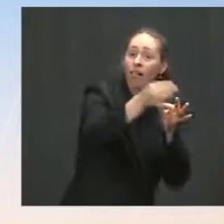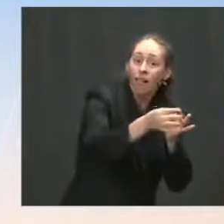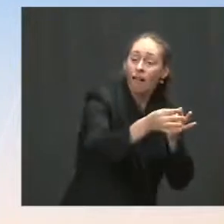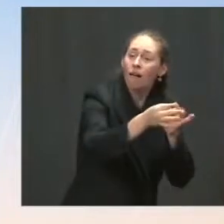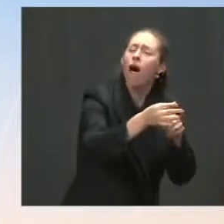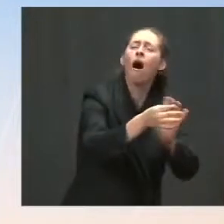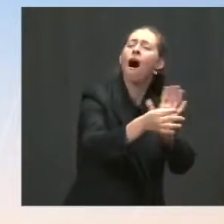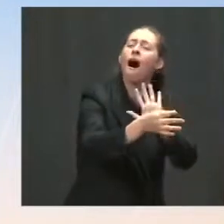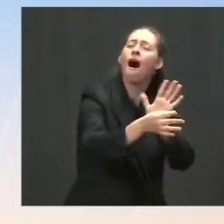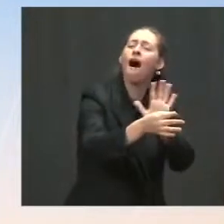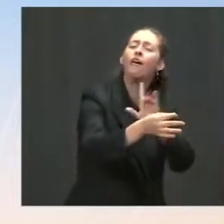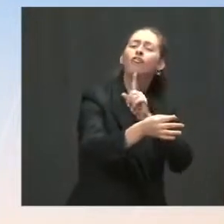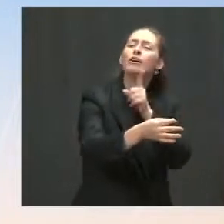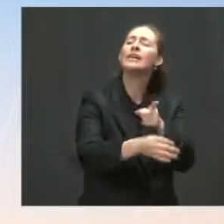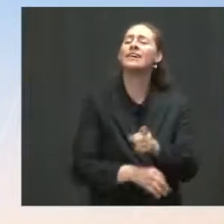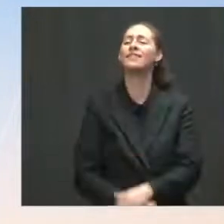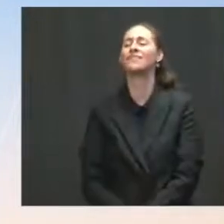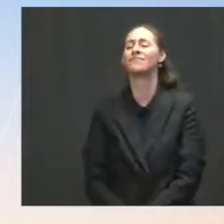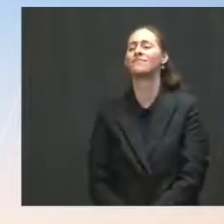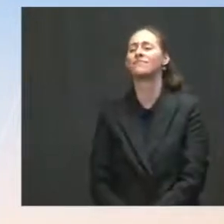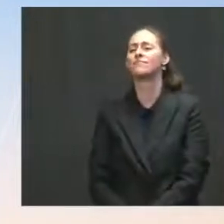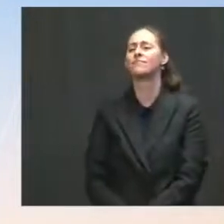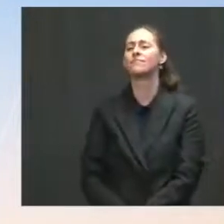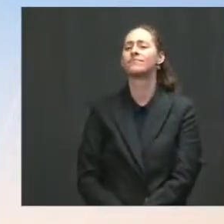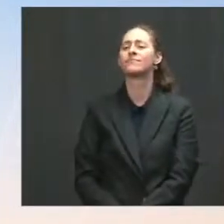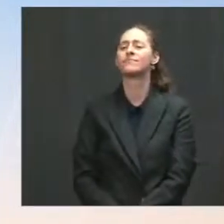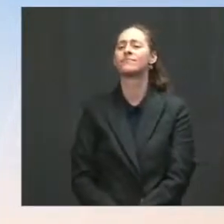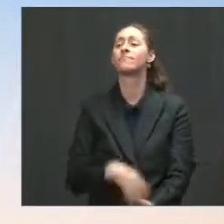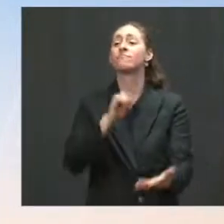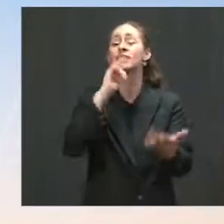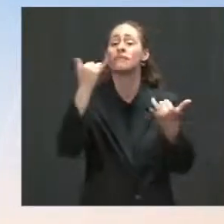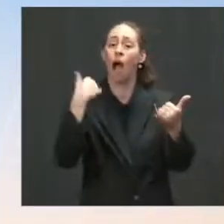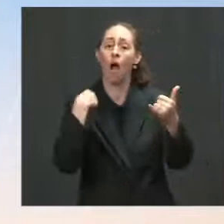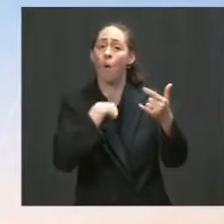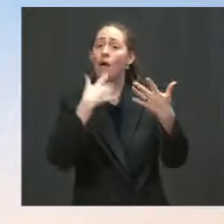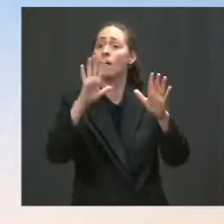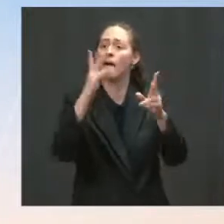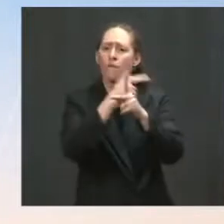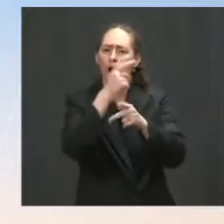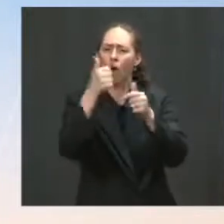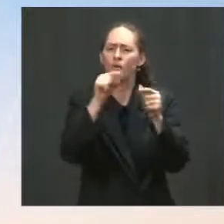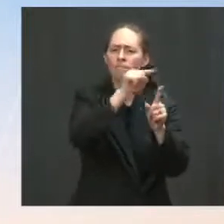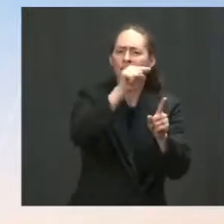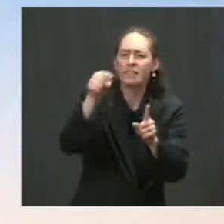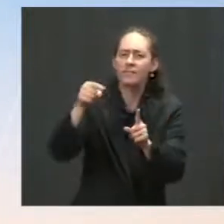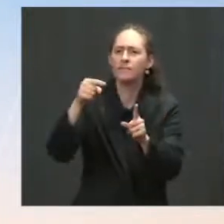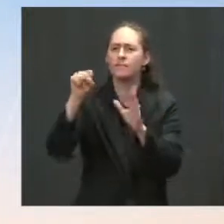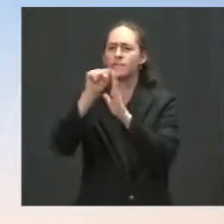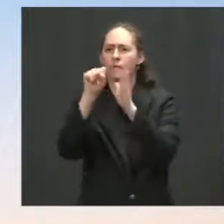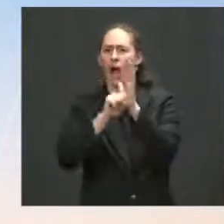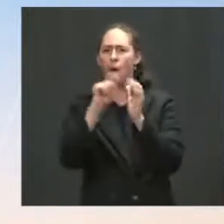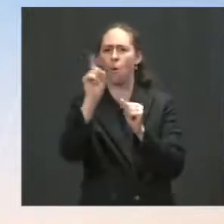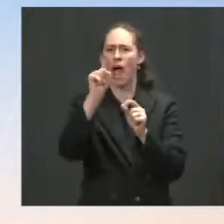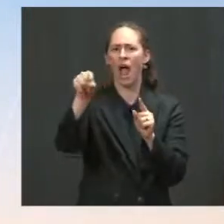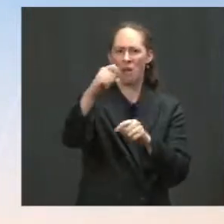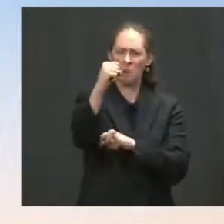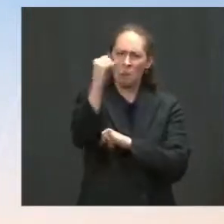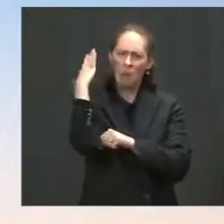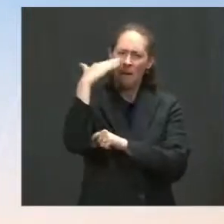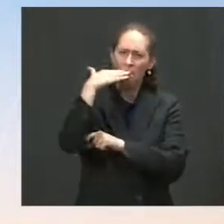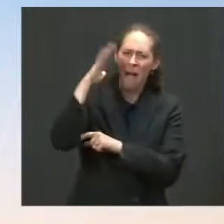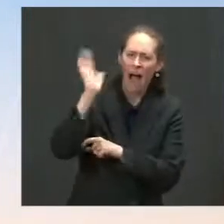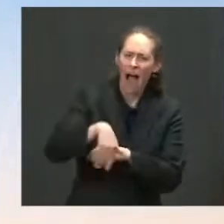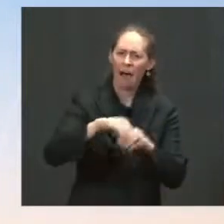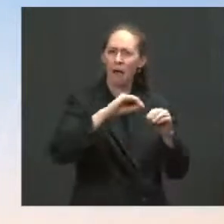moratorium that was going to be impacting and helping areas that were hardest hit by COVID. So different than the last